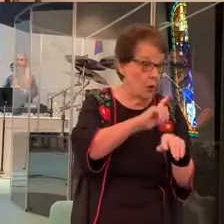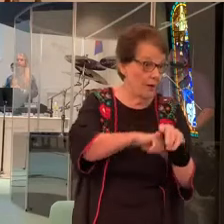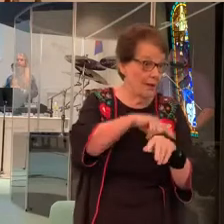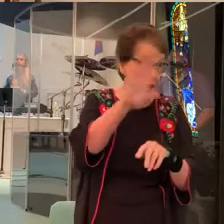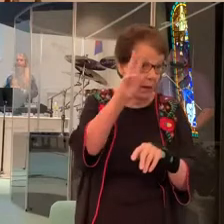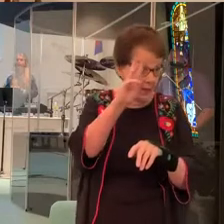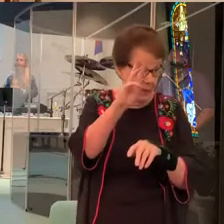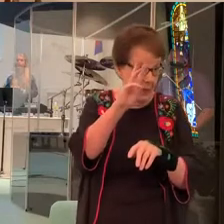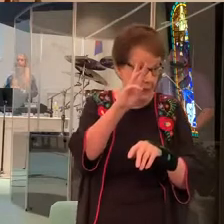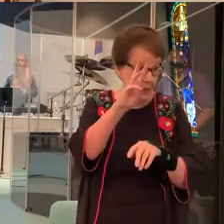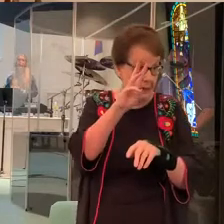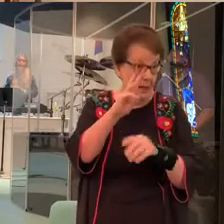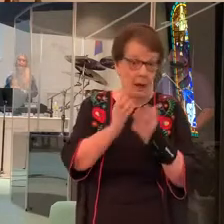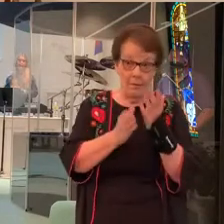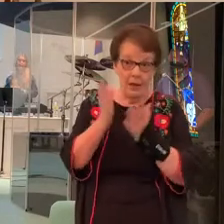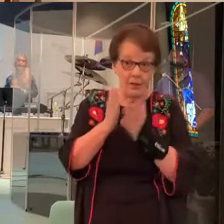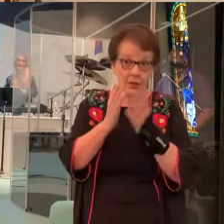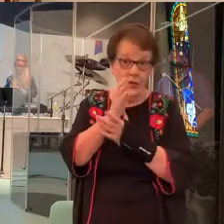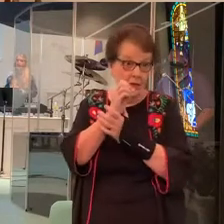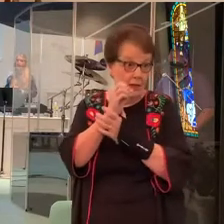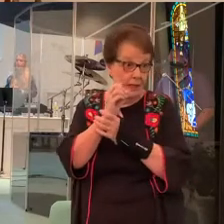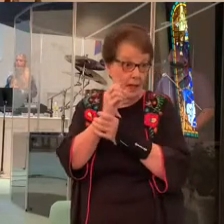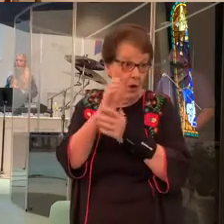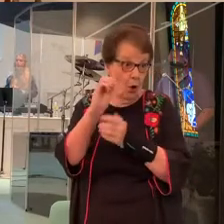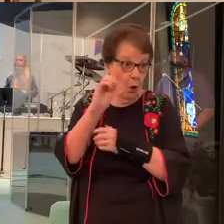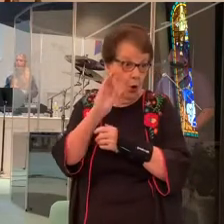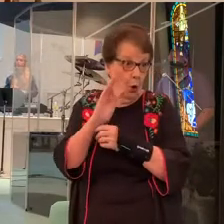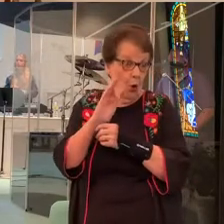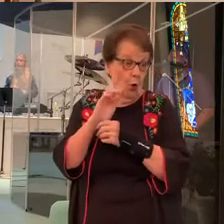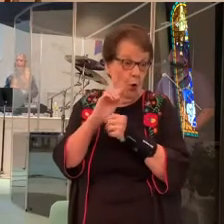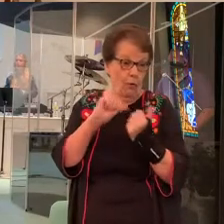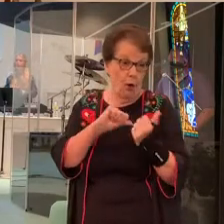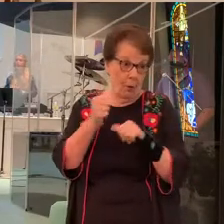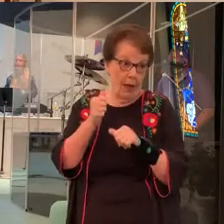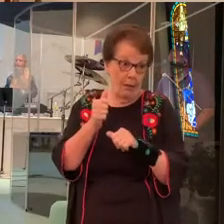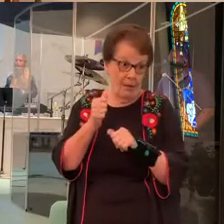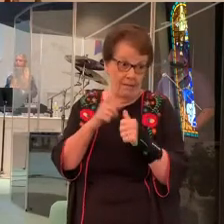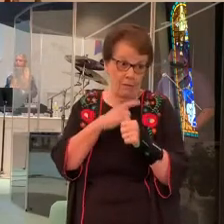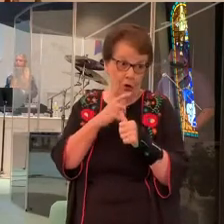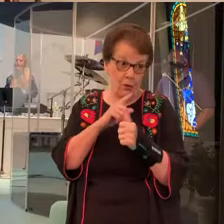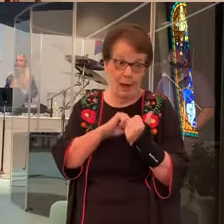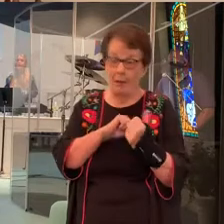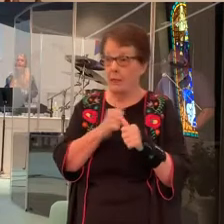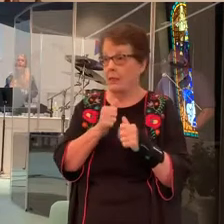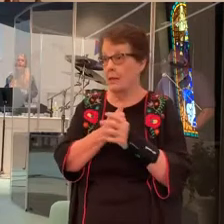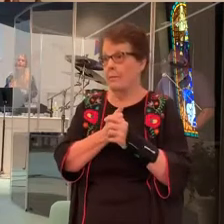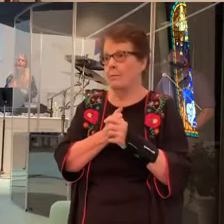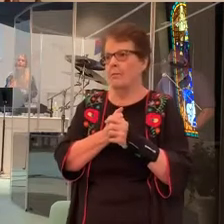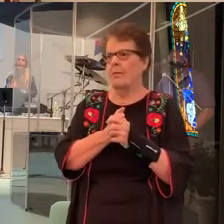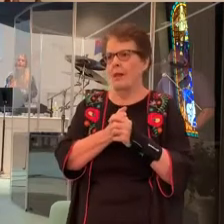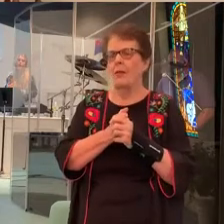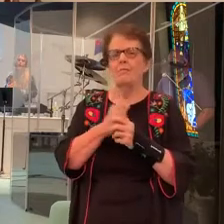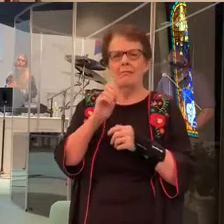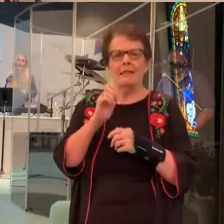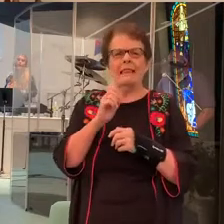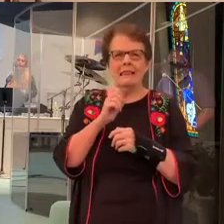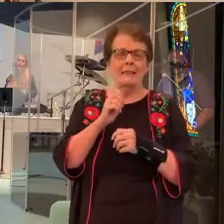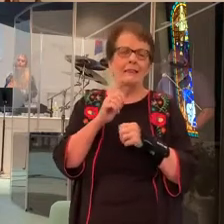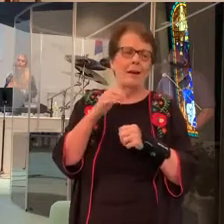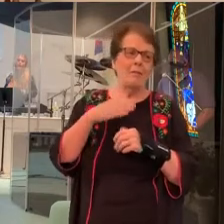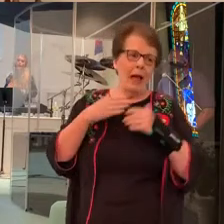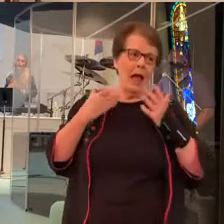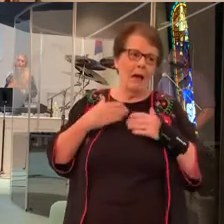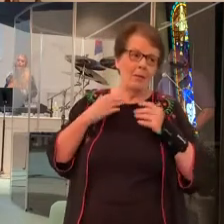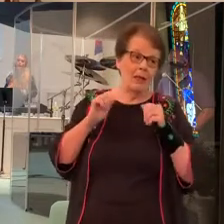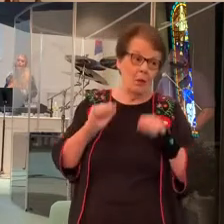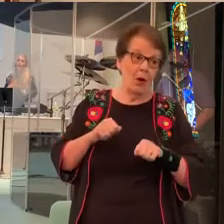6, to join us at 5. A great privilege and an honor to be able to walk through that school and to be able to pray for those teachers